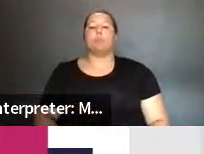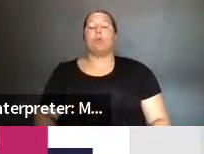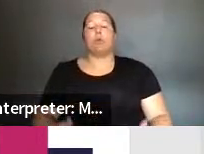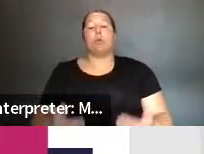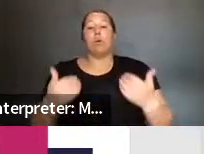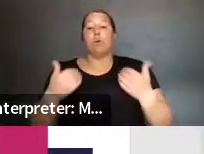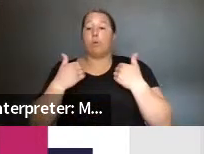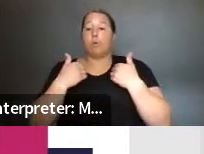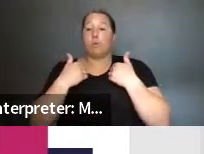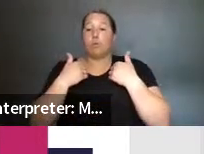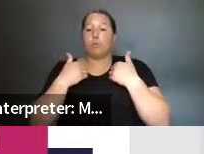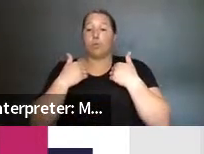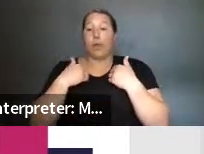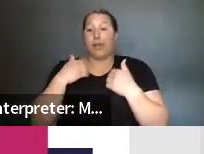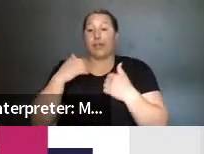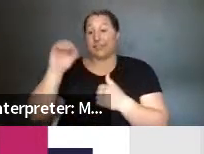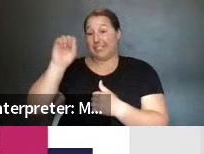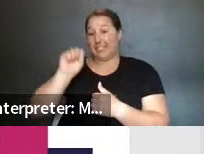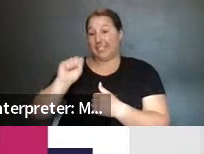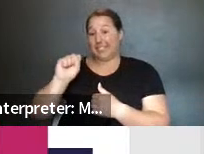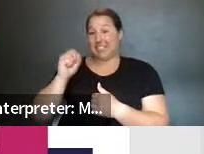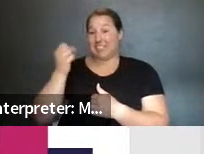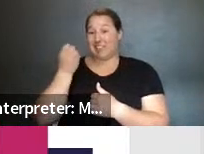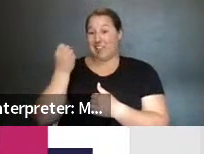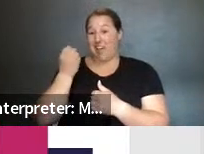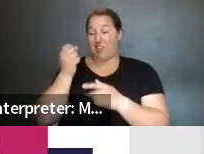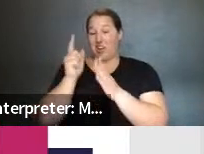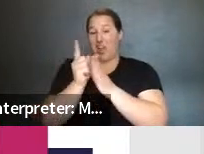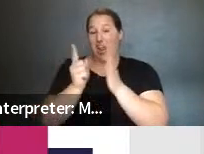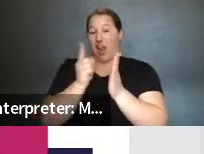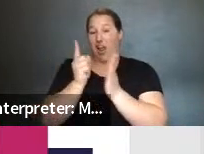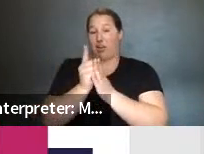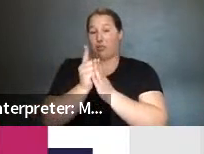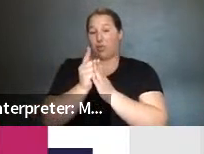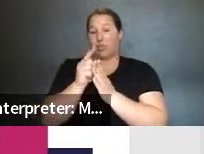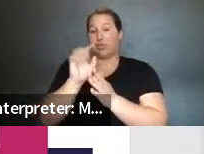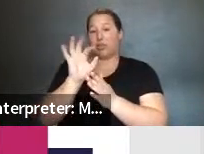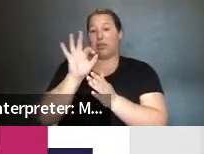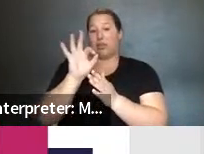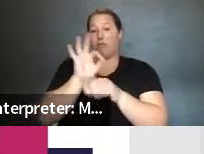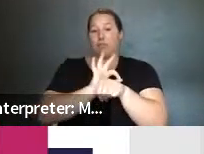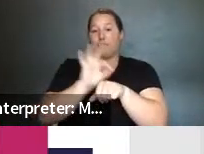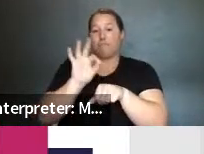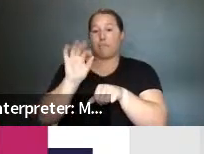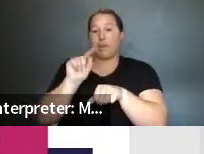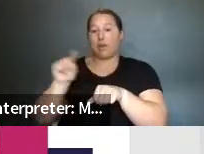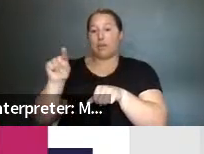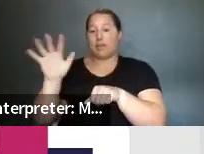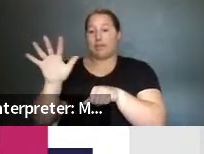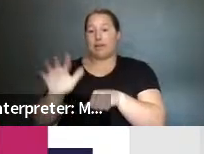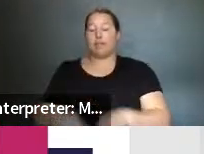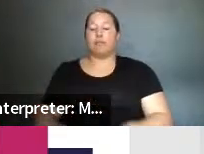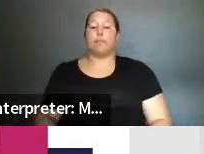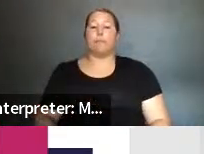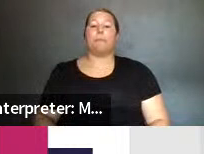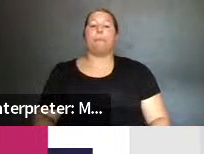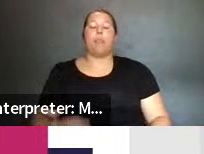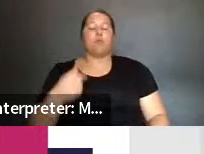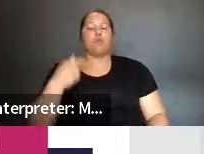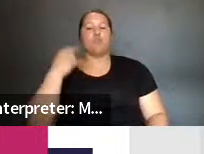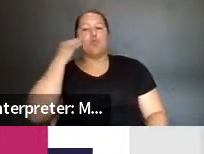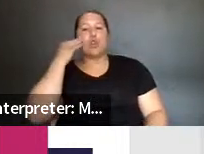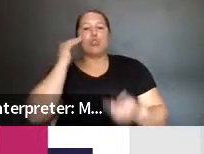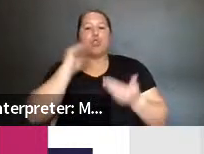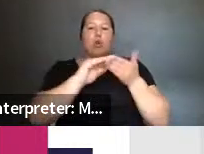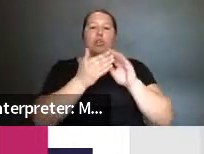Saturday hours from 9 to 5. As we know, the community has a variety of needs, and sticking with a set schedule of 8 to 5